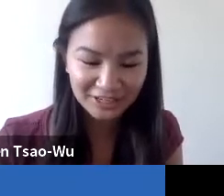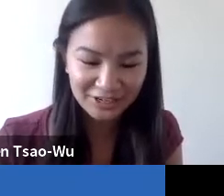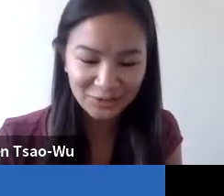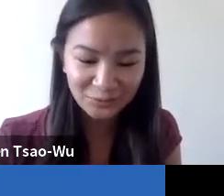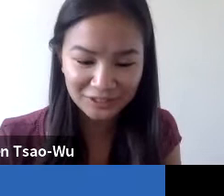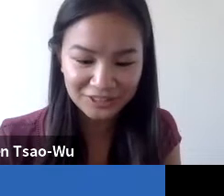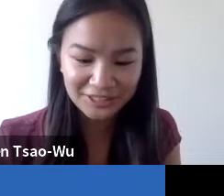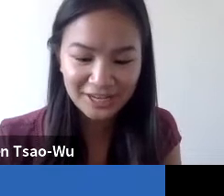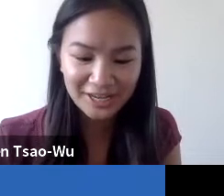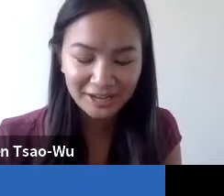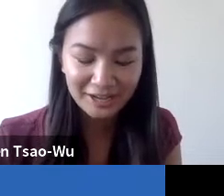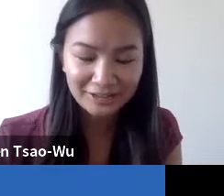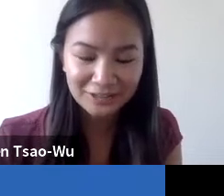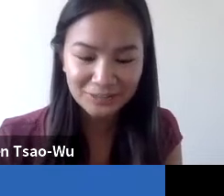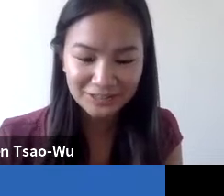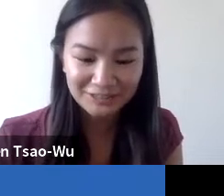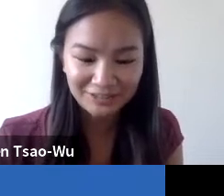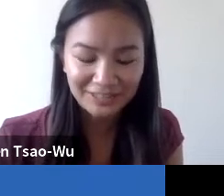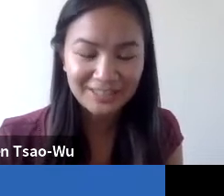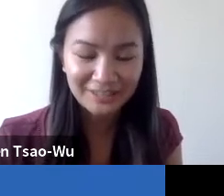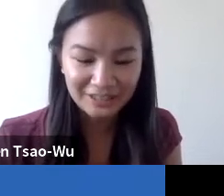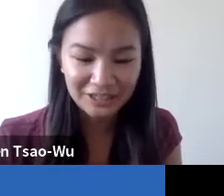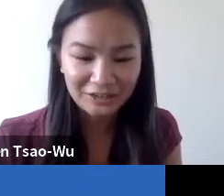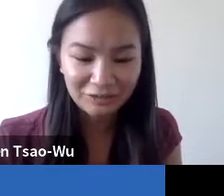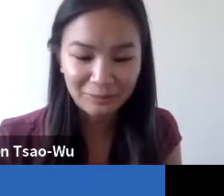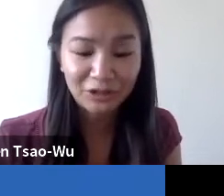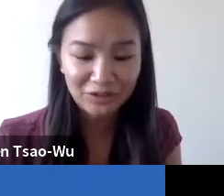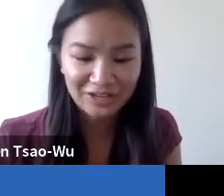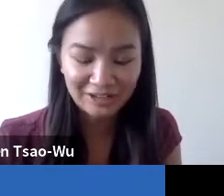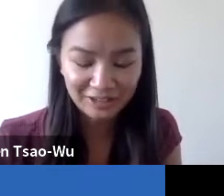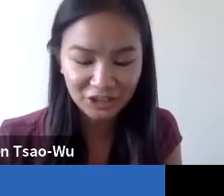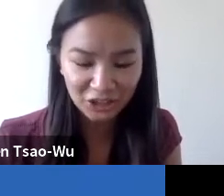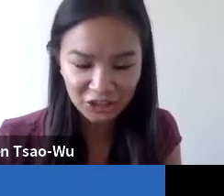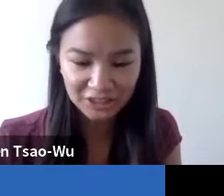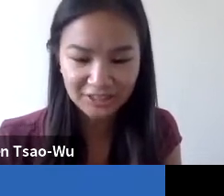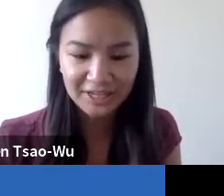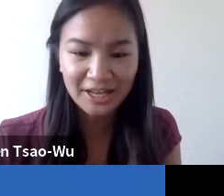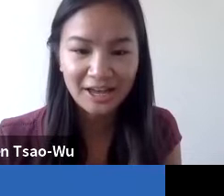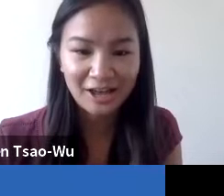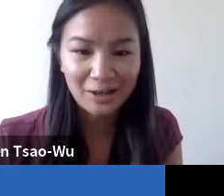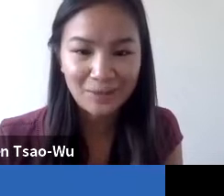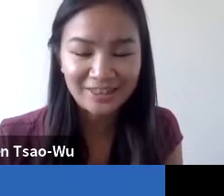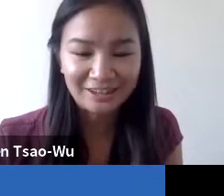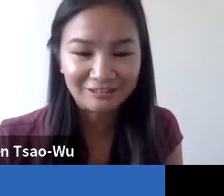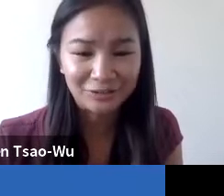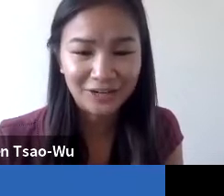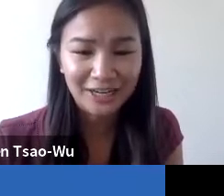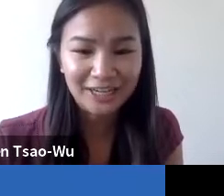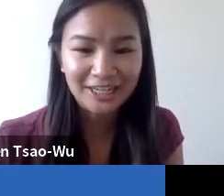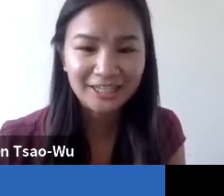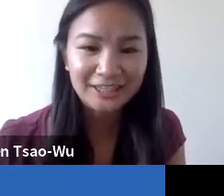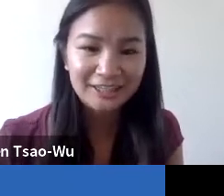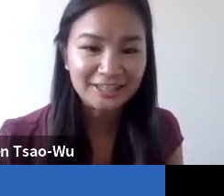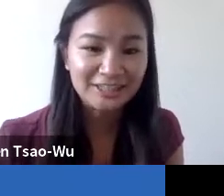we studied was specifically selected from Korean ethnic churches, and